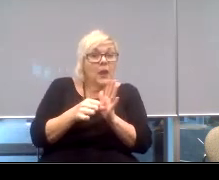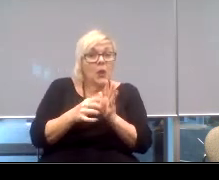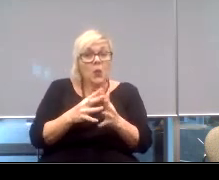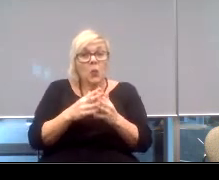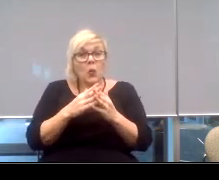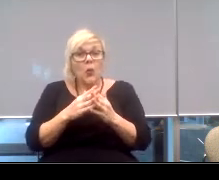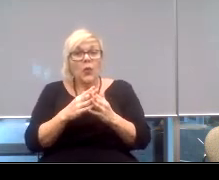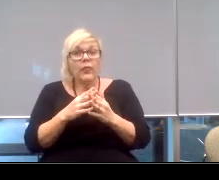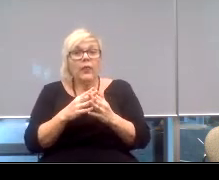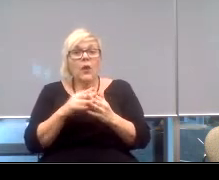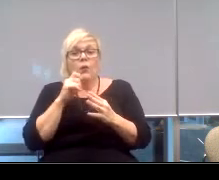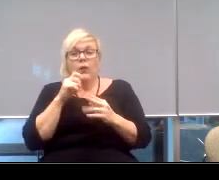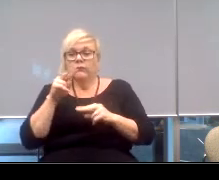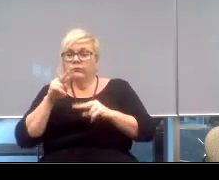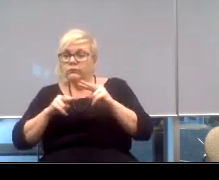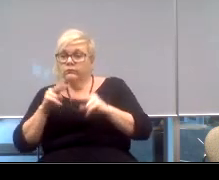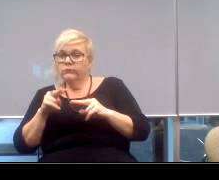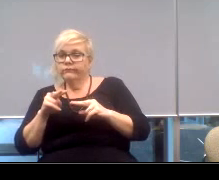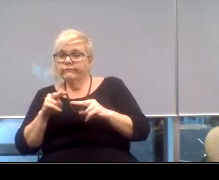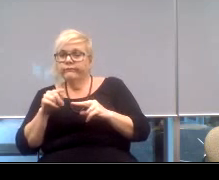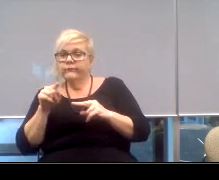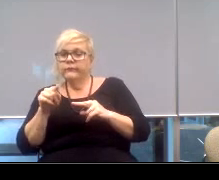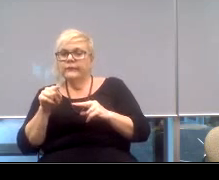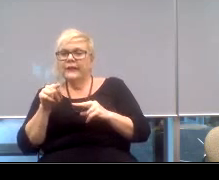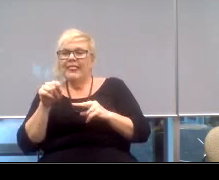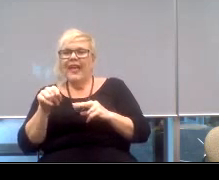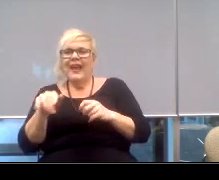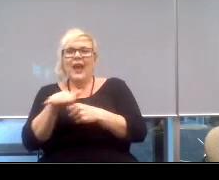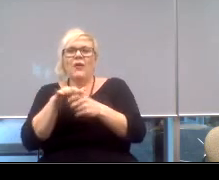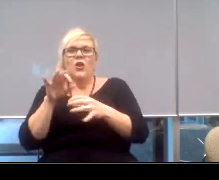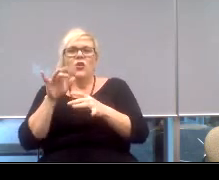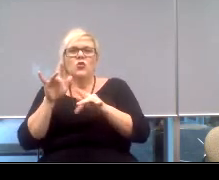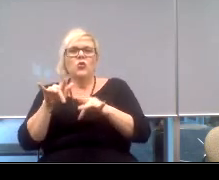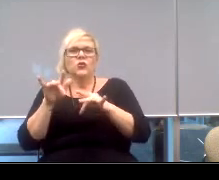funded supports where the market's not mature to manage